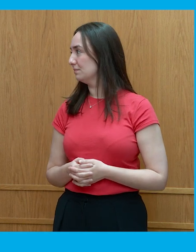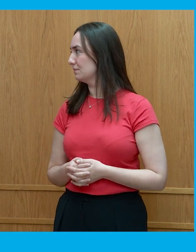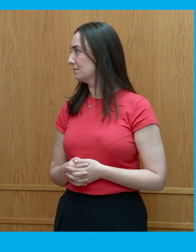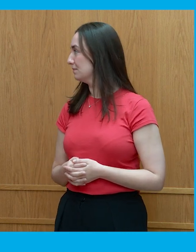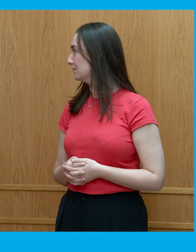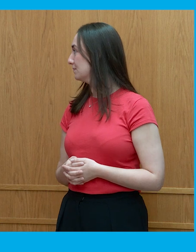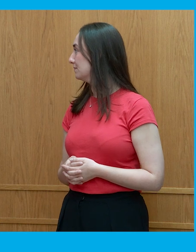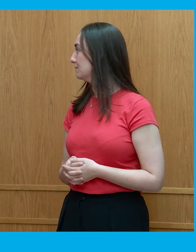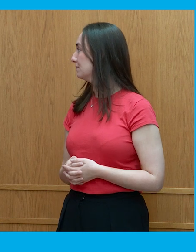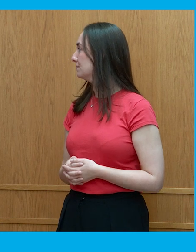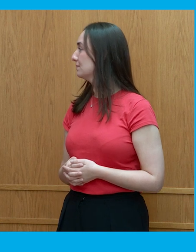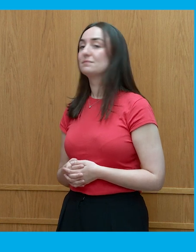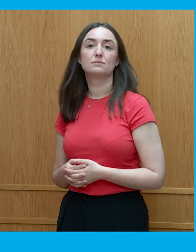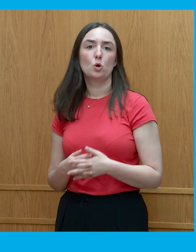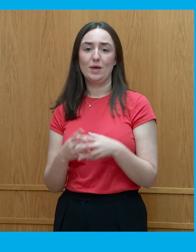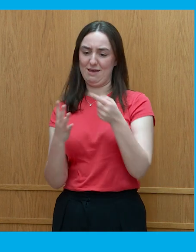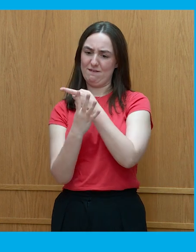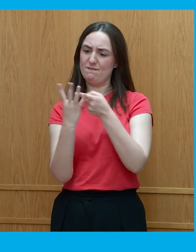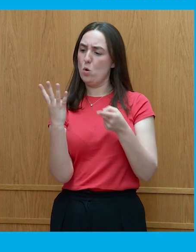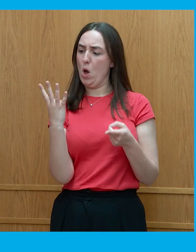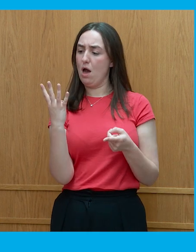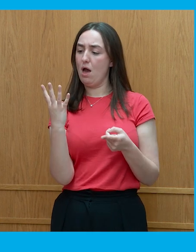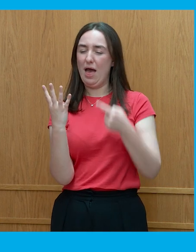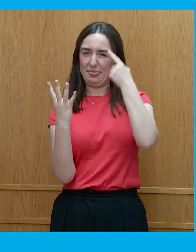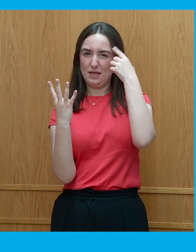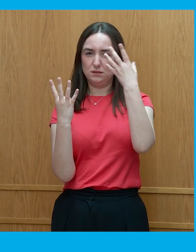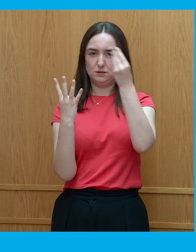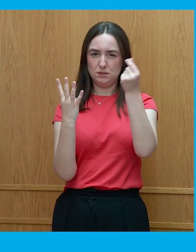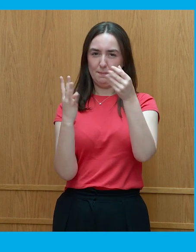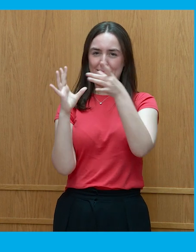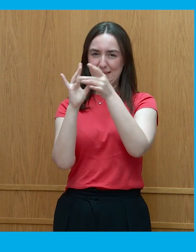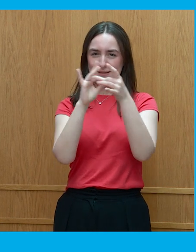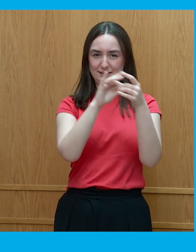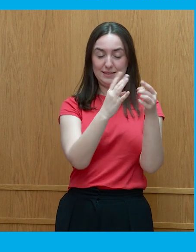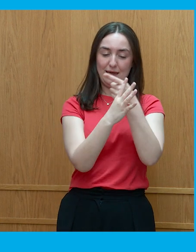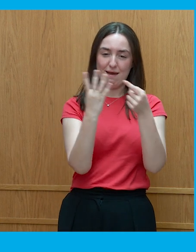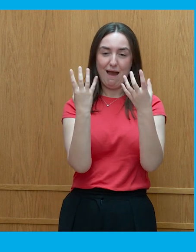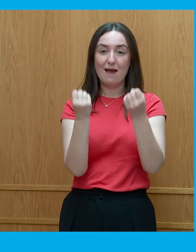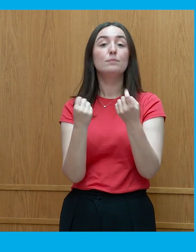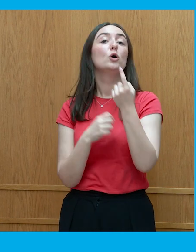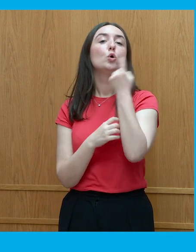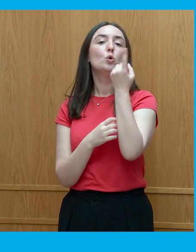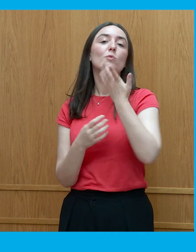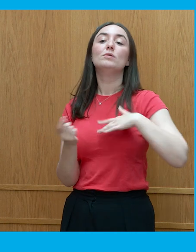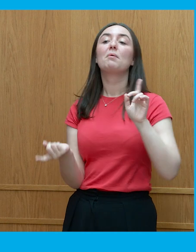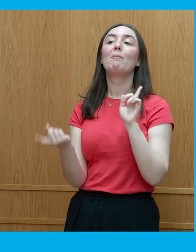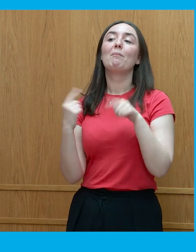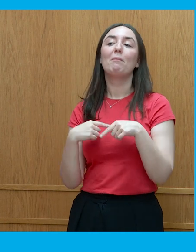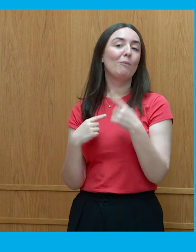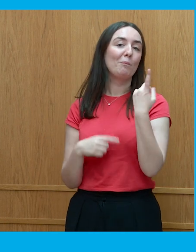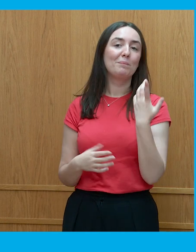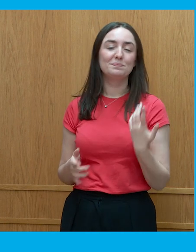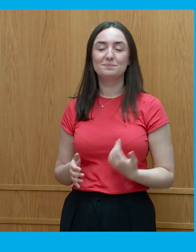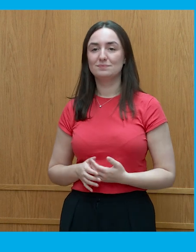Okay, four questions. Maybe there's some connections within them, but who wants to take a stab at them? Jason? Yeah,